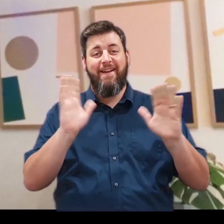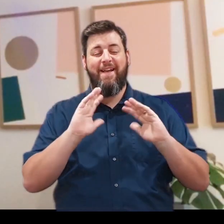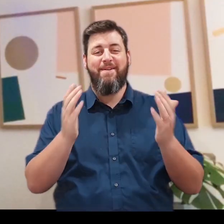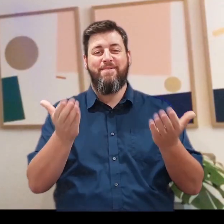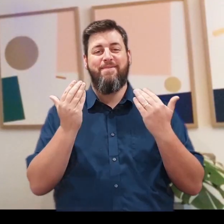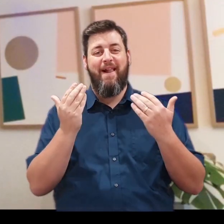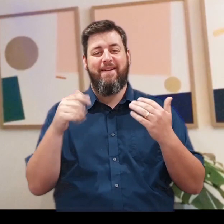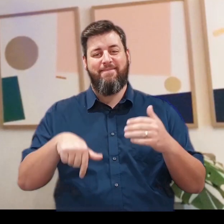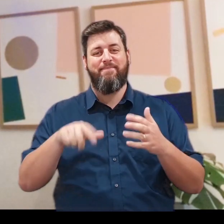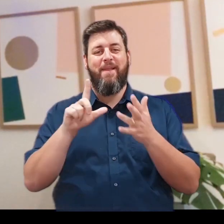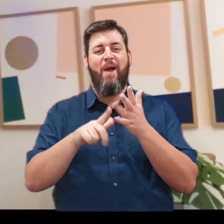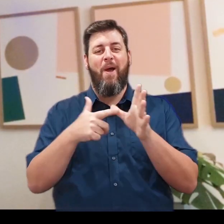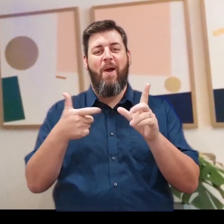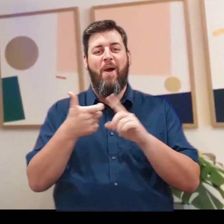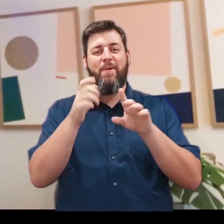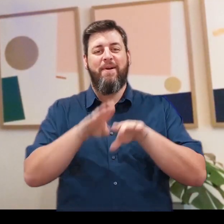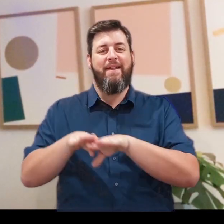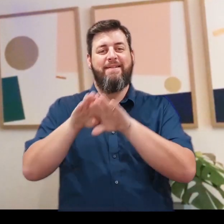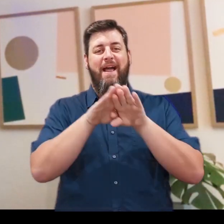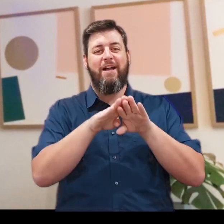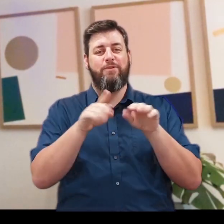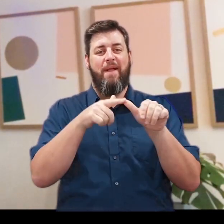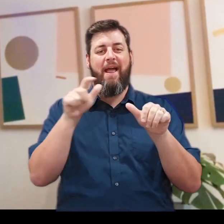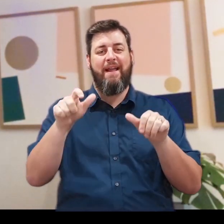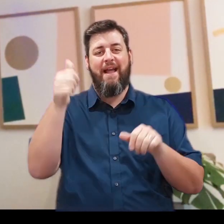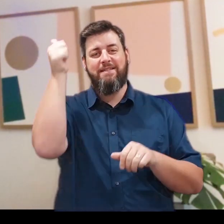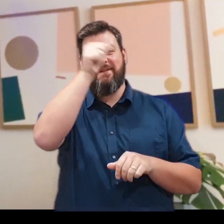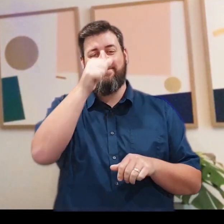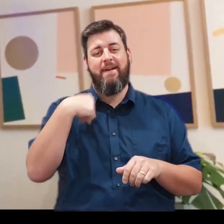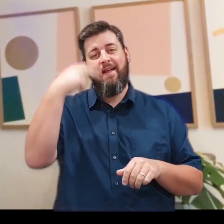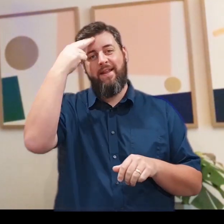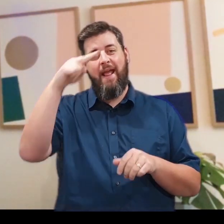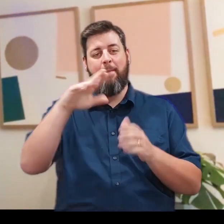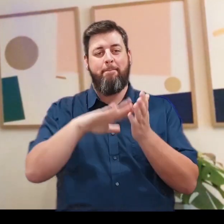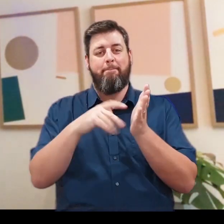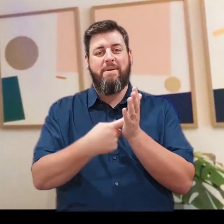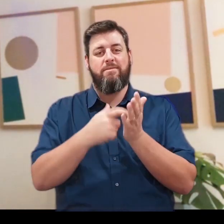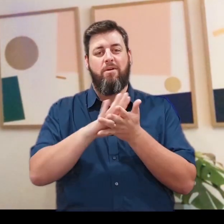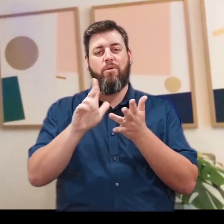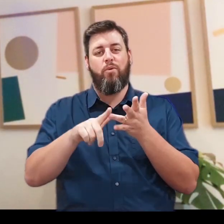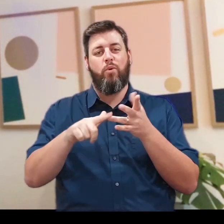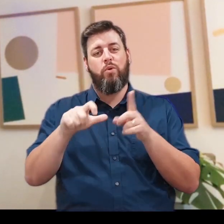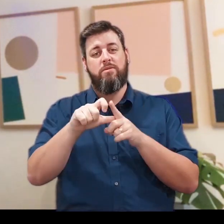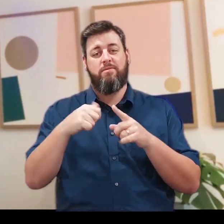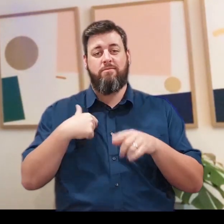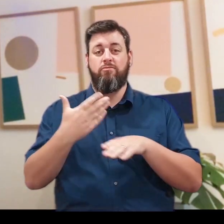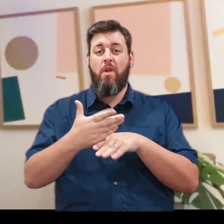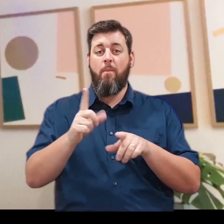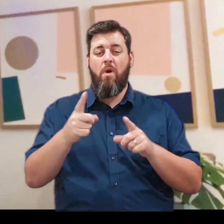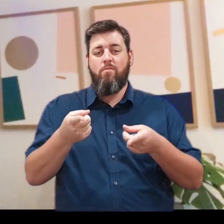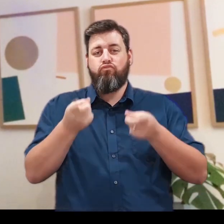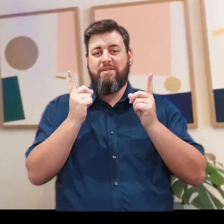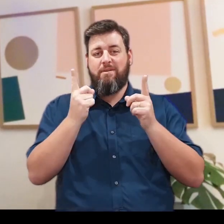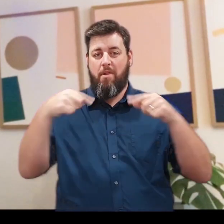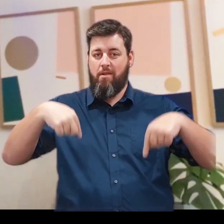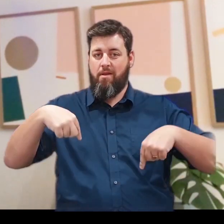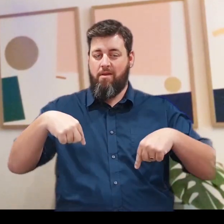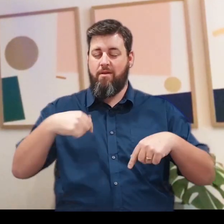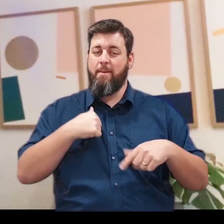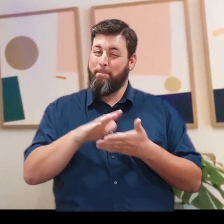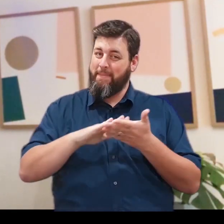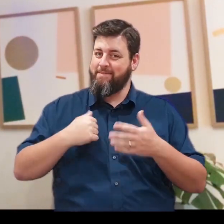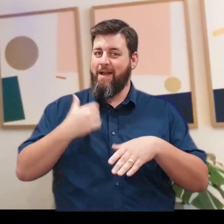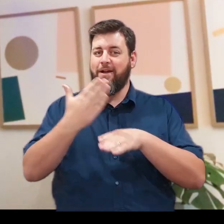Hello and welcome to Oak National Academy. My name is Mr Hood and I'm the principal here, which means that it's my job to make sure that all of our